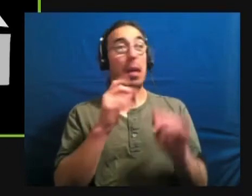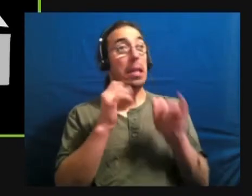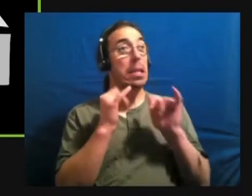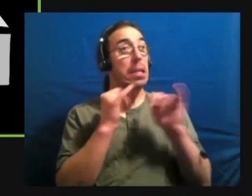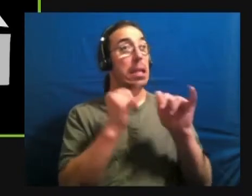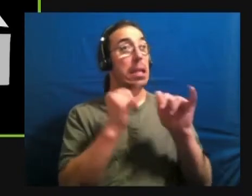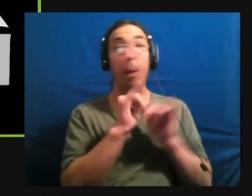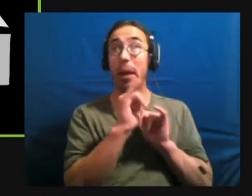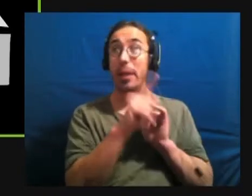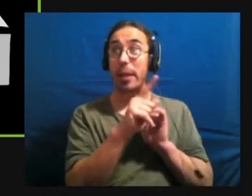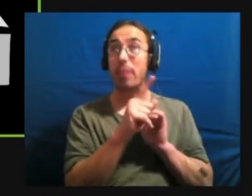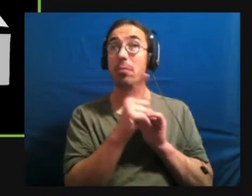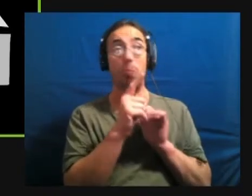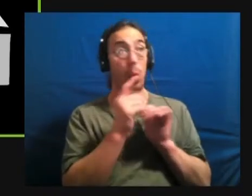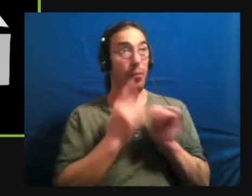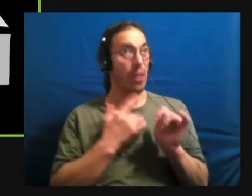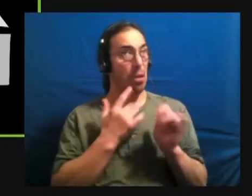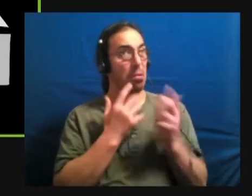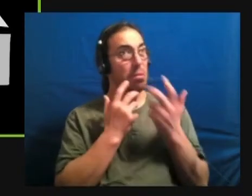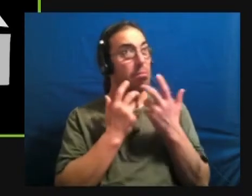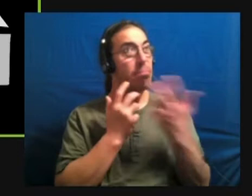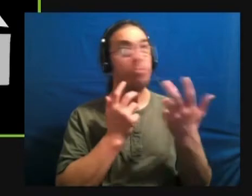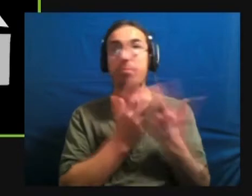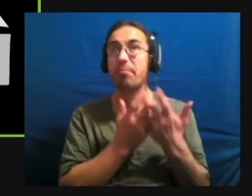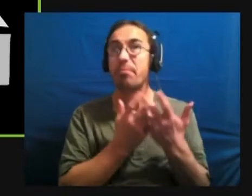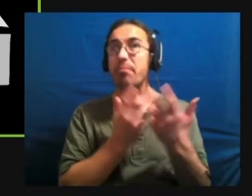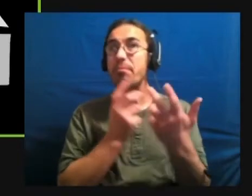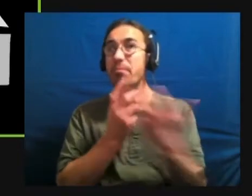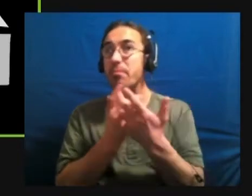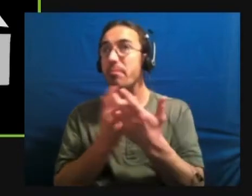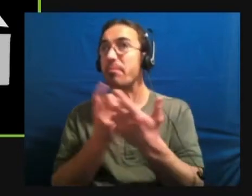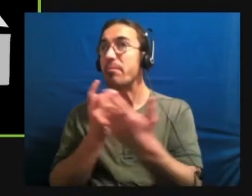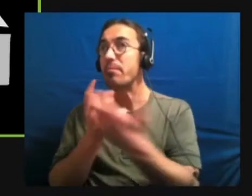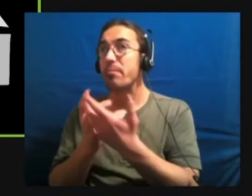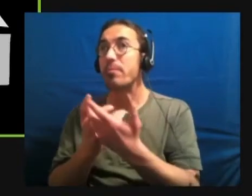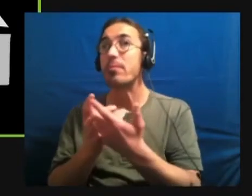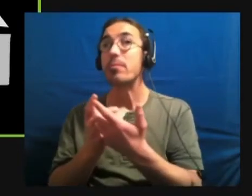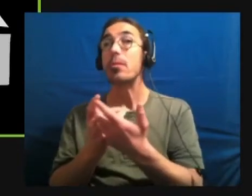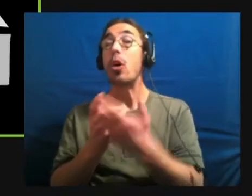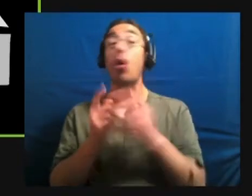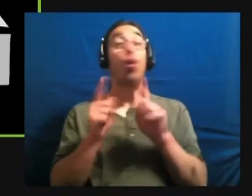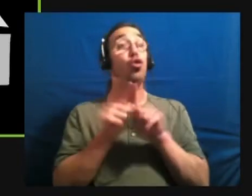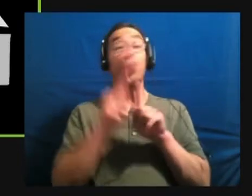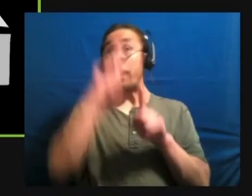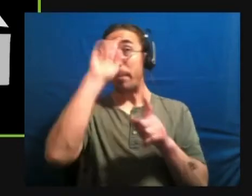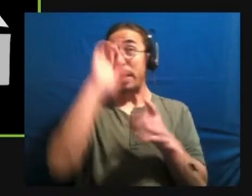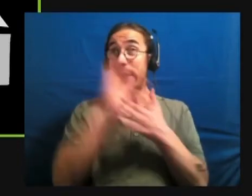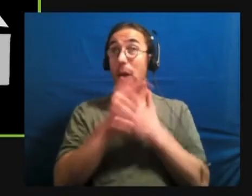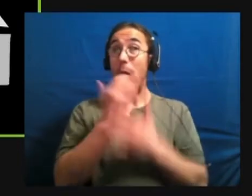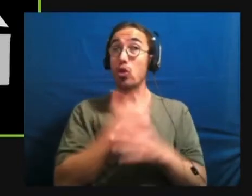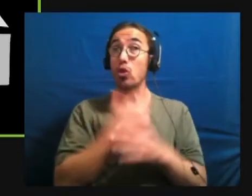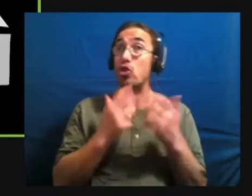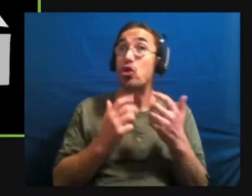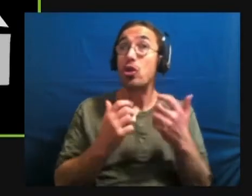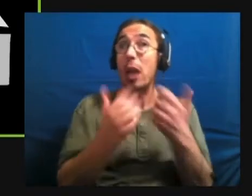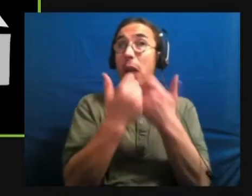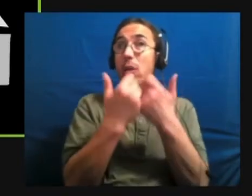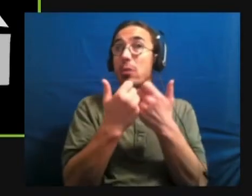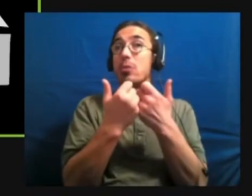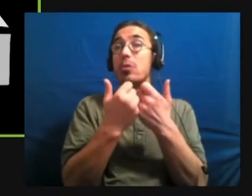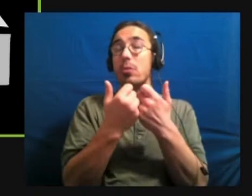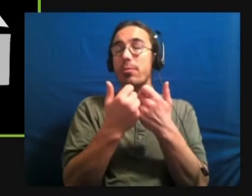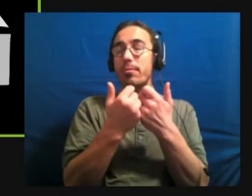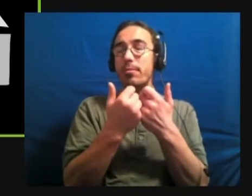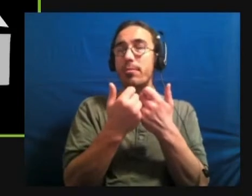intersections, and they often believe that our challenges to something, there are a